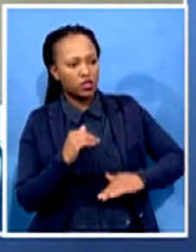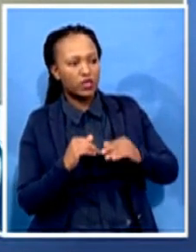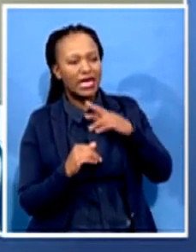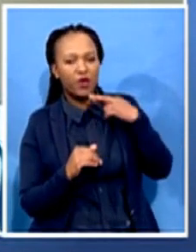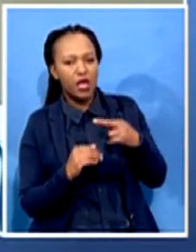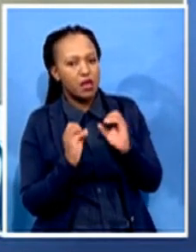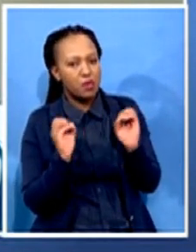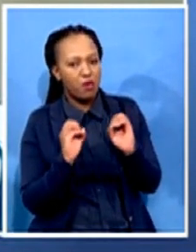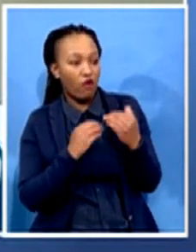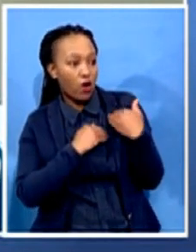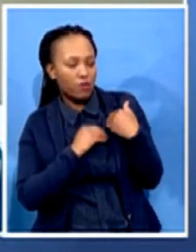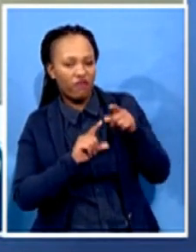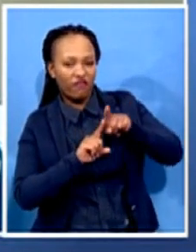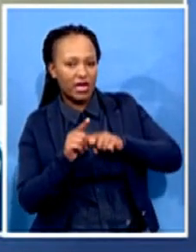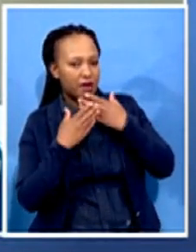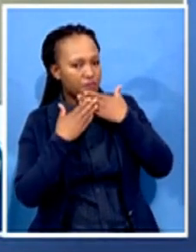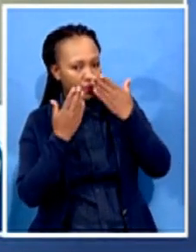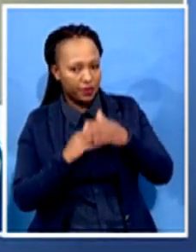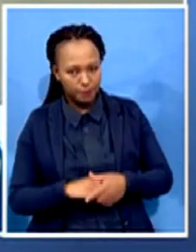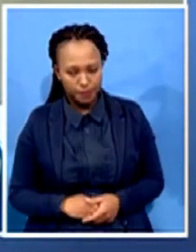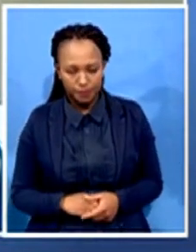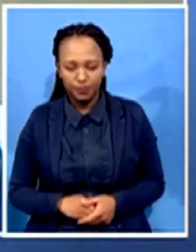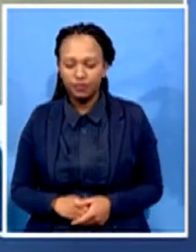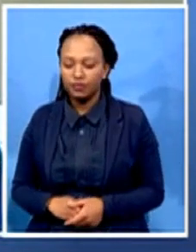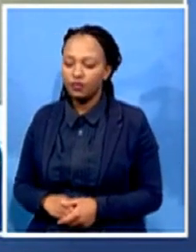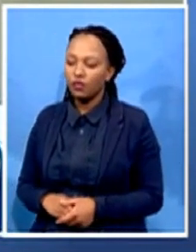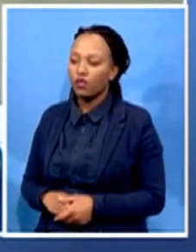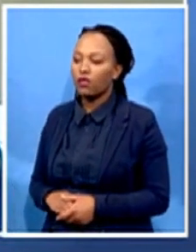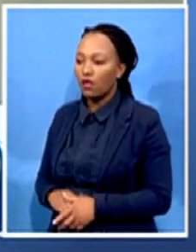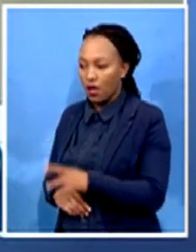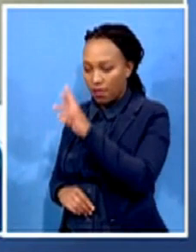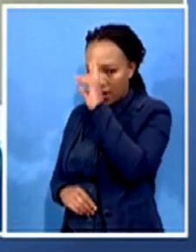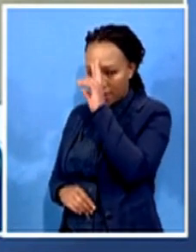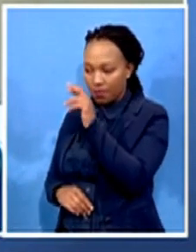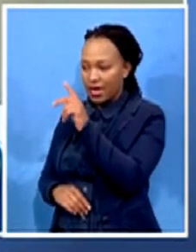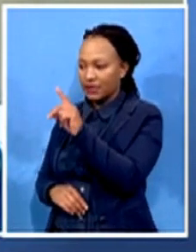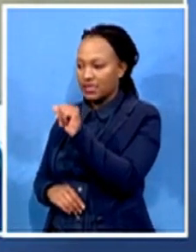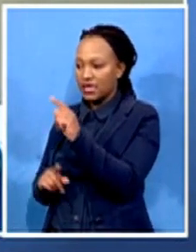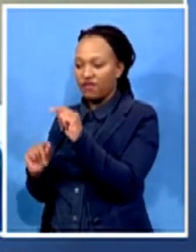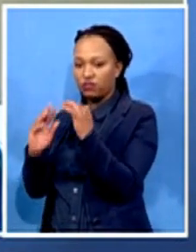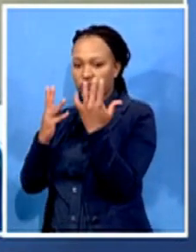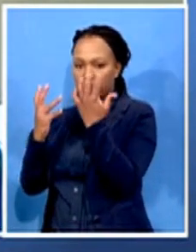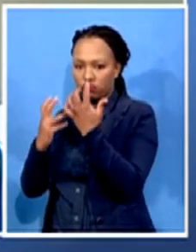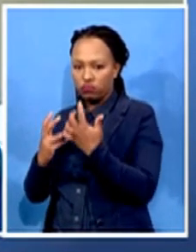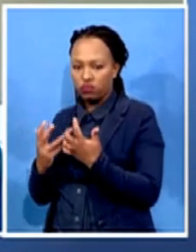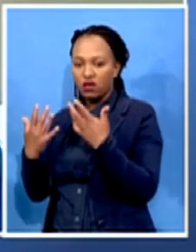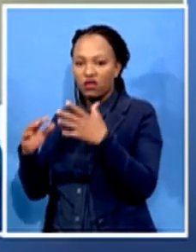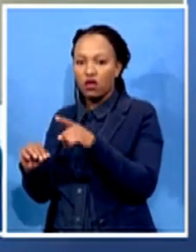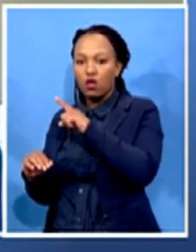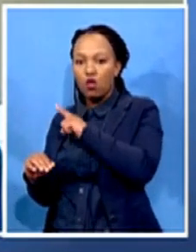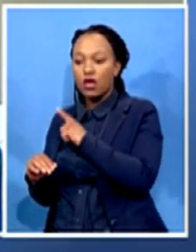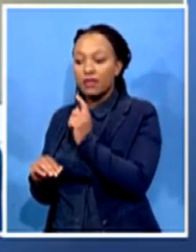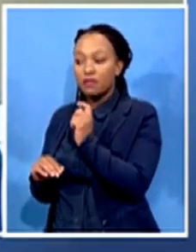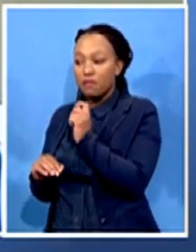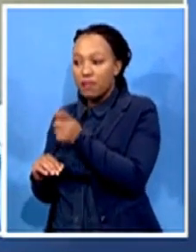that the DA did some calculations with regards to the money that needs to be paid back by the ANC officials. What